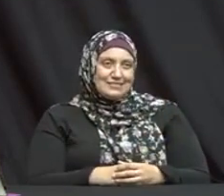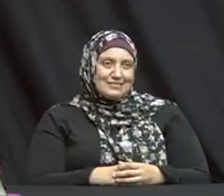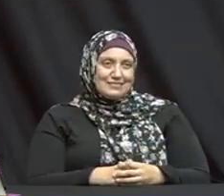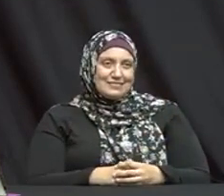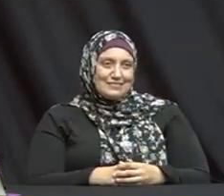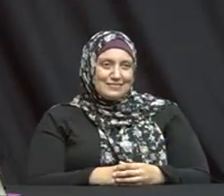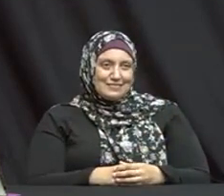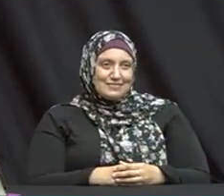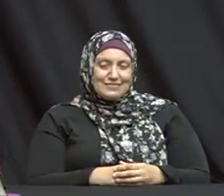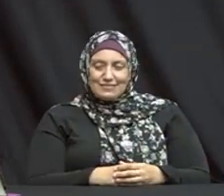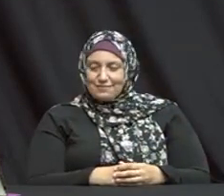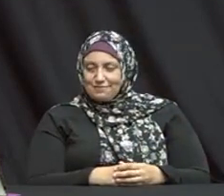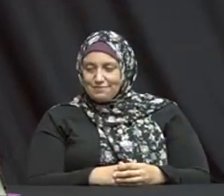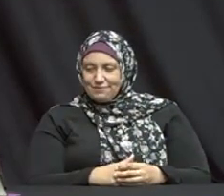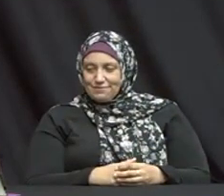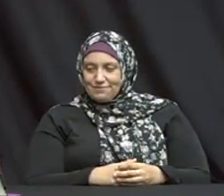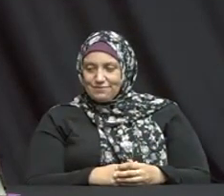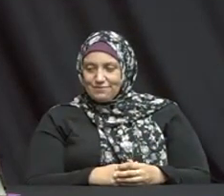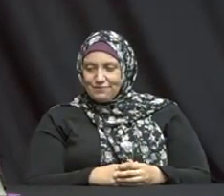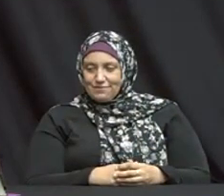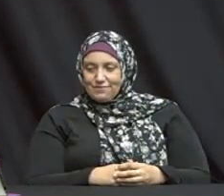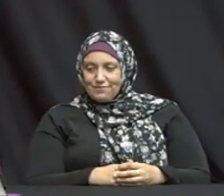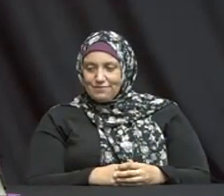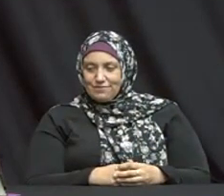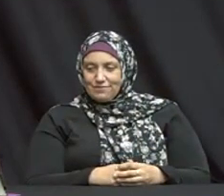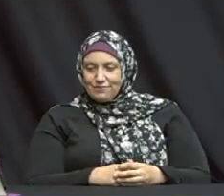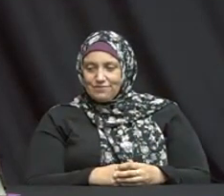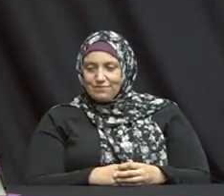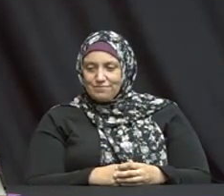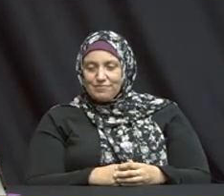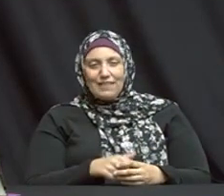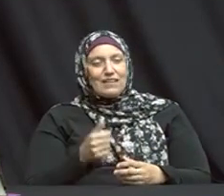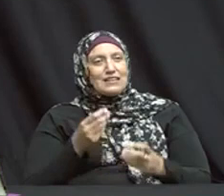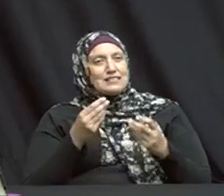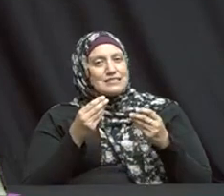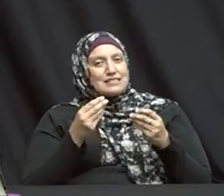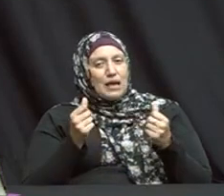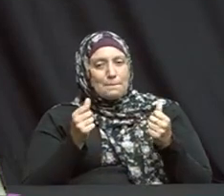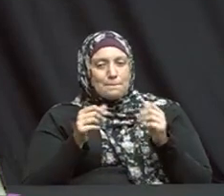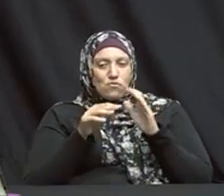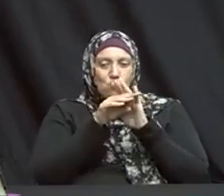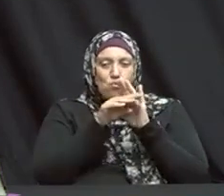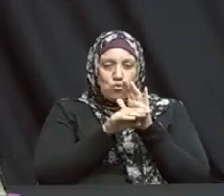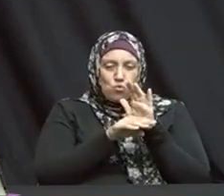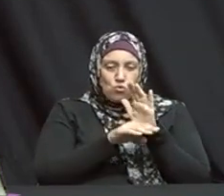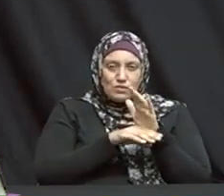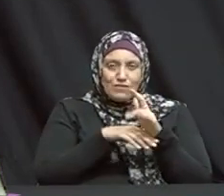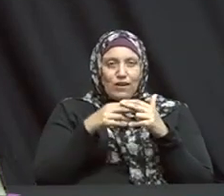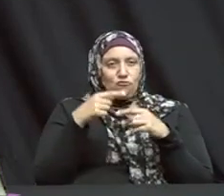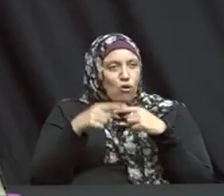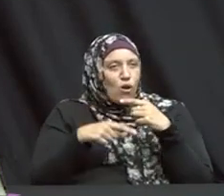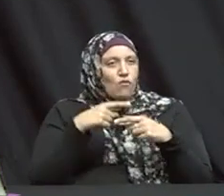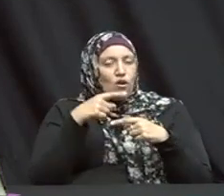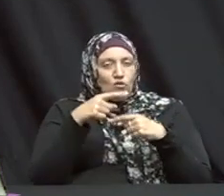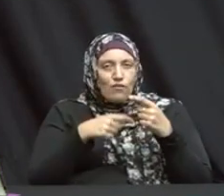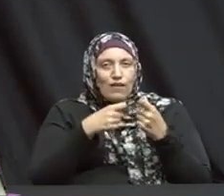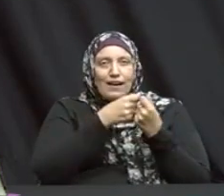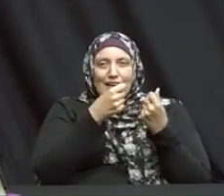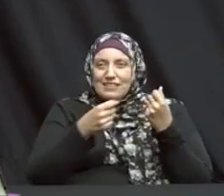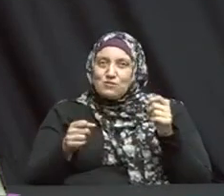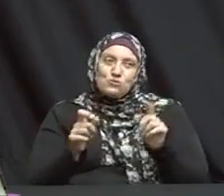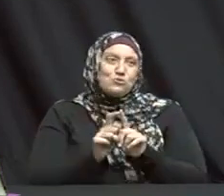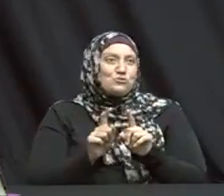And even that can be, there's sort of mechanisms by which that can be rolled over and extended as well. So